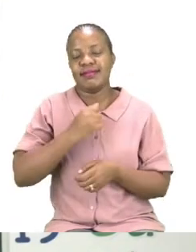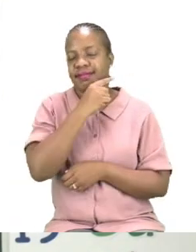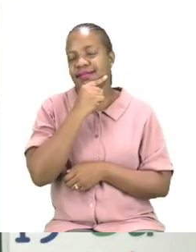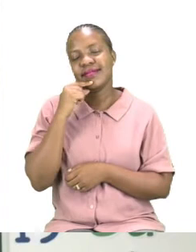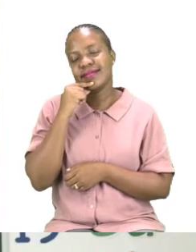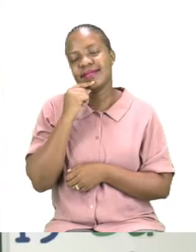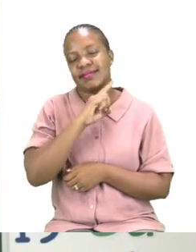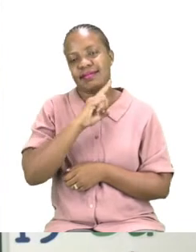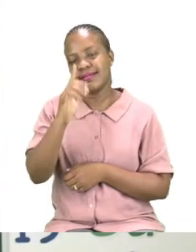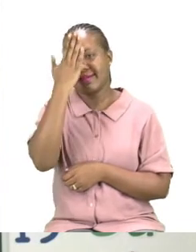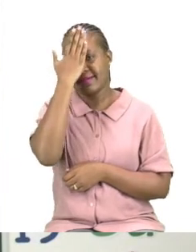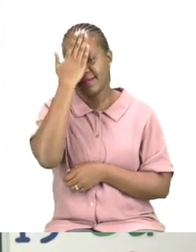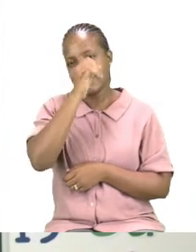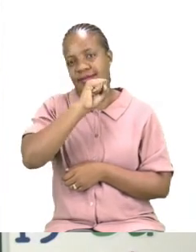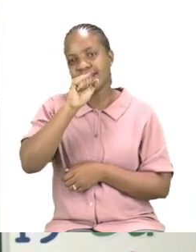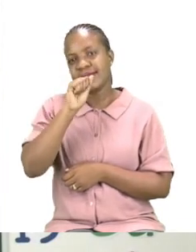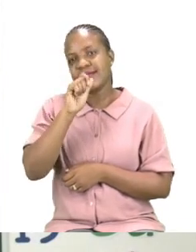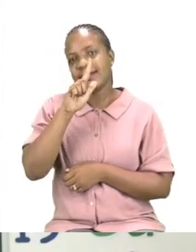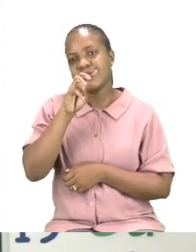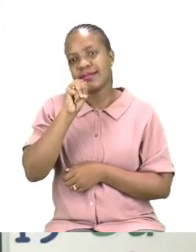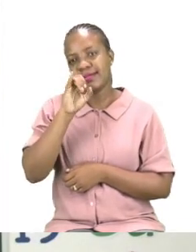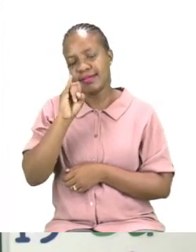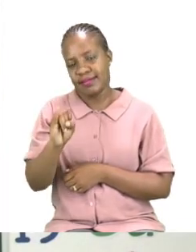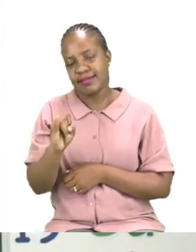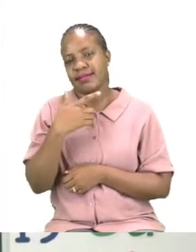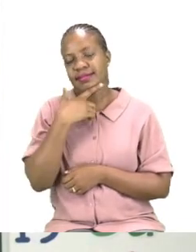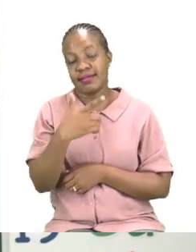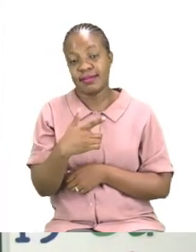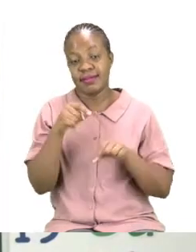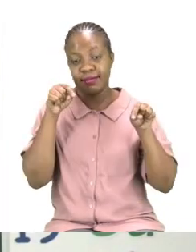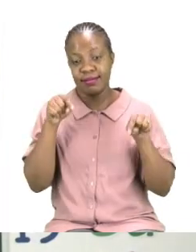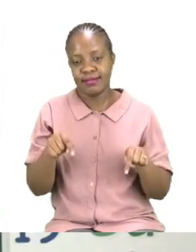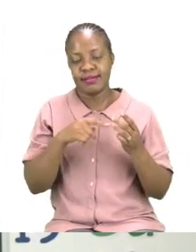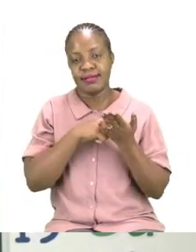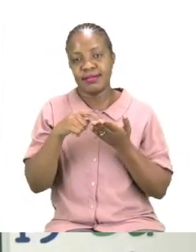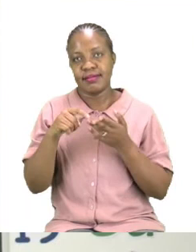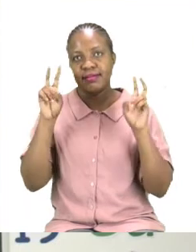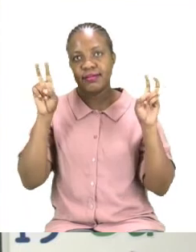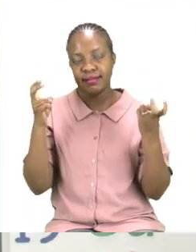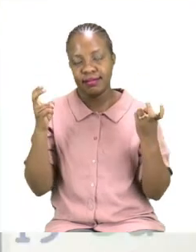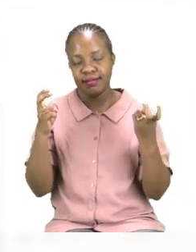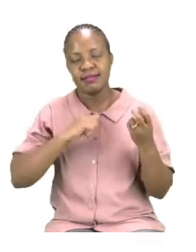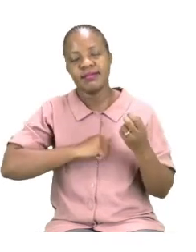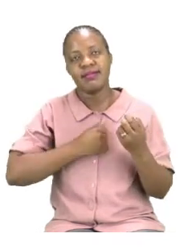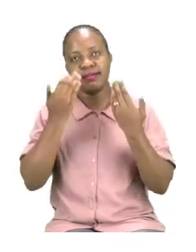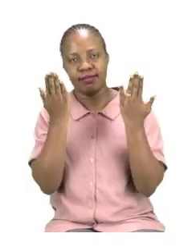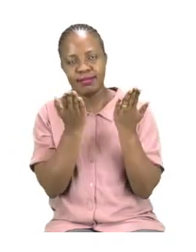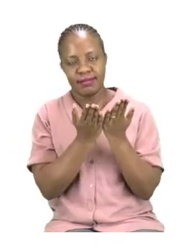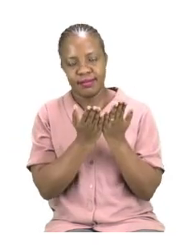for joining me today. Our theme this week is My School